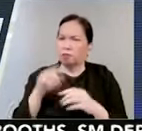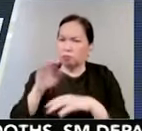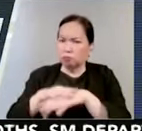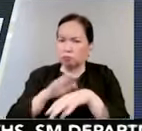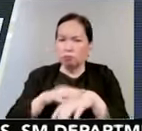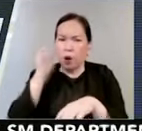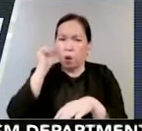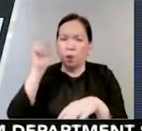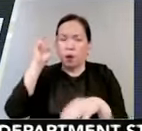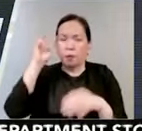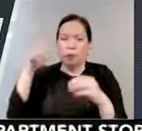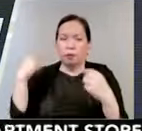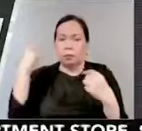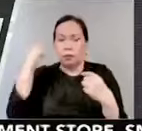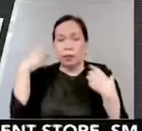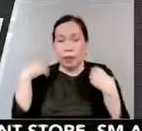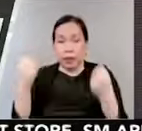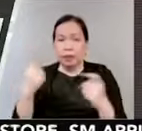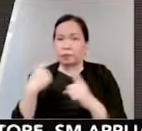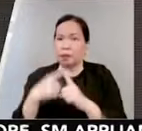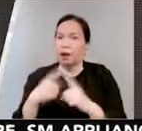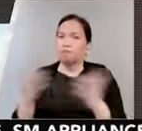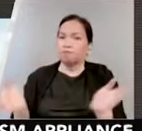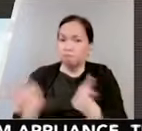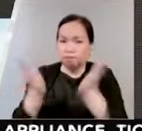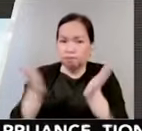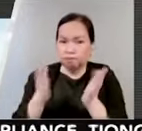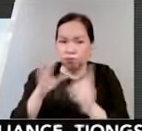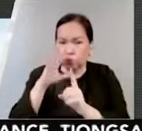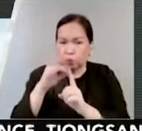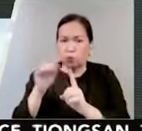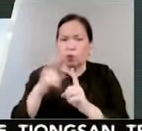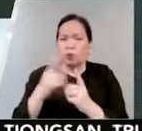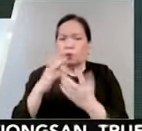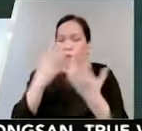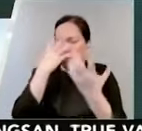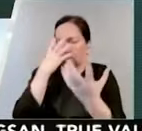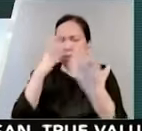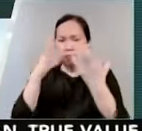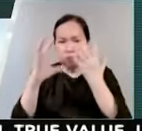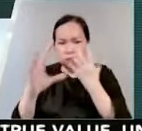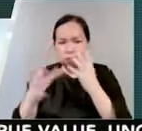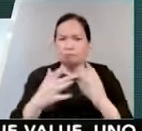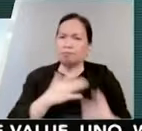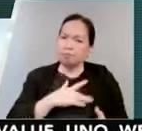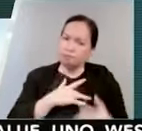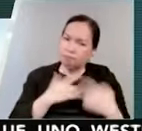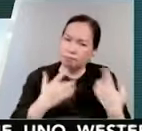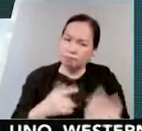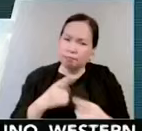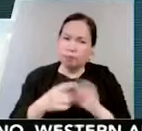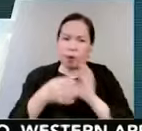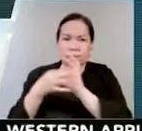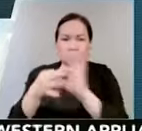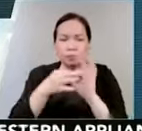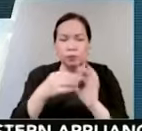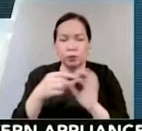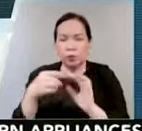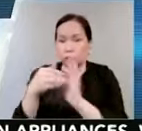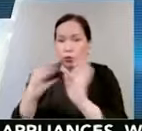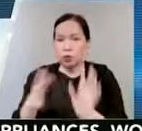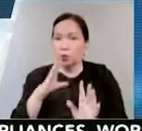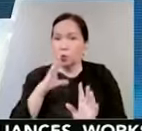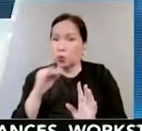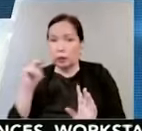culture of empathy, compassion, and solidarity among students, encouraging those in need to seek help without